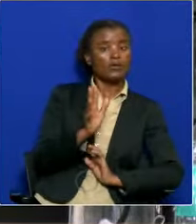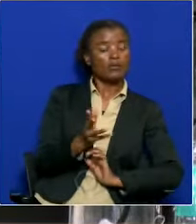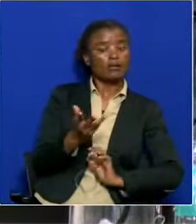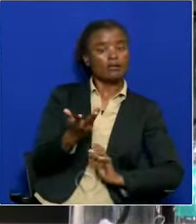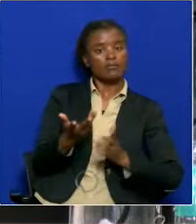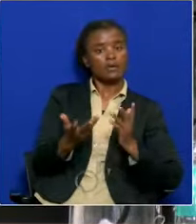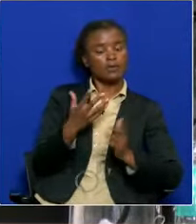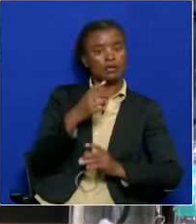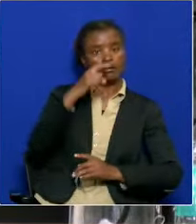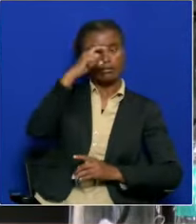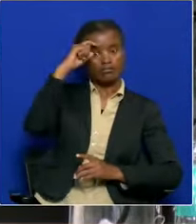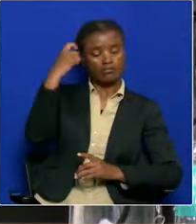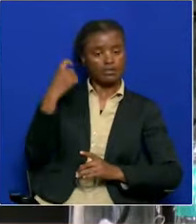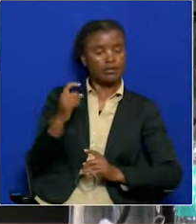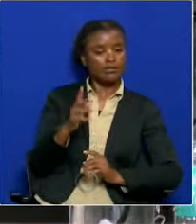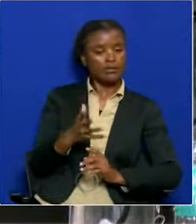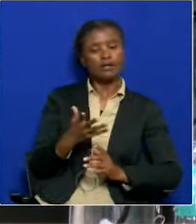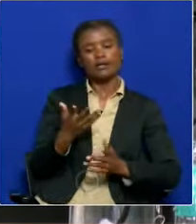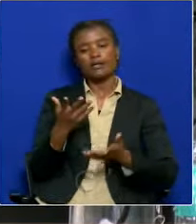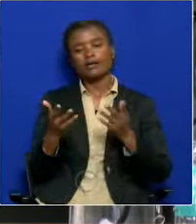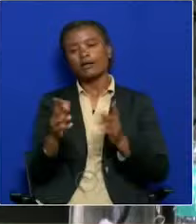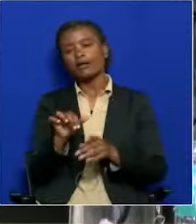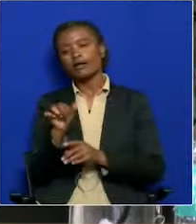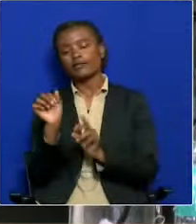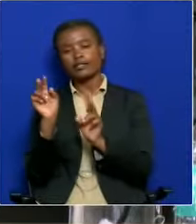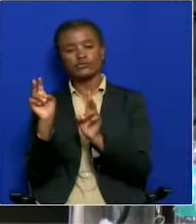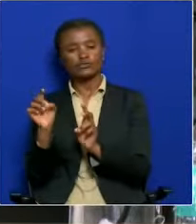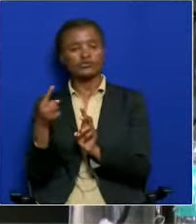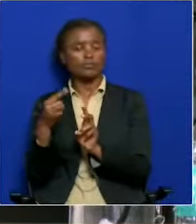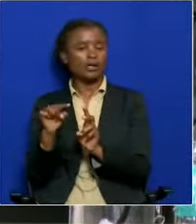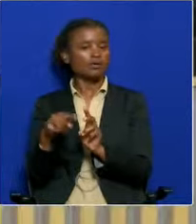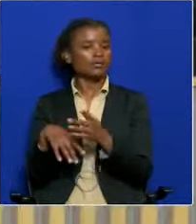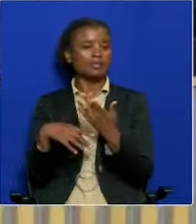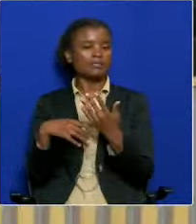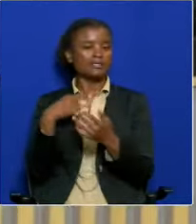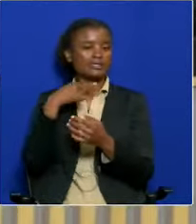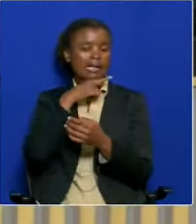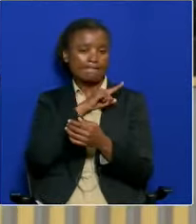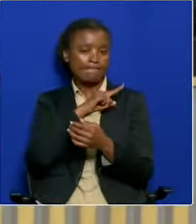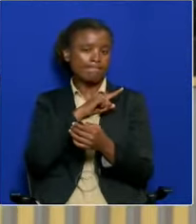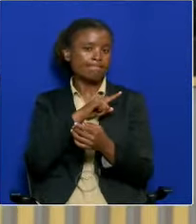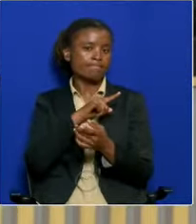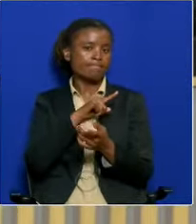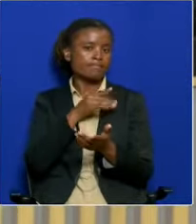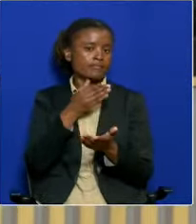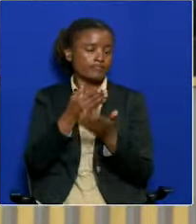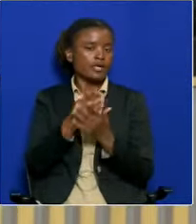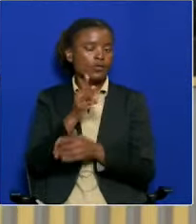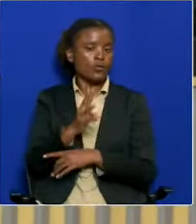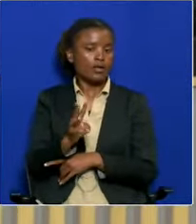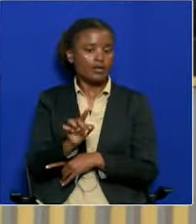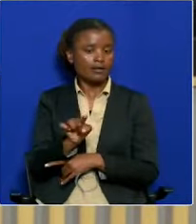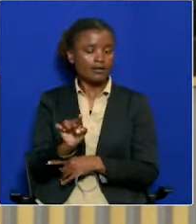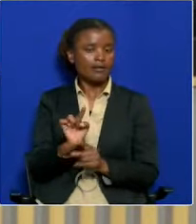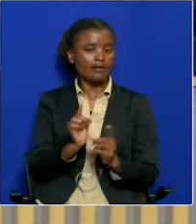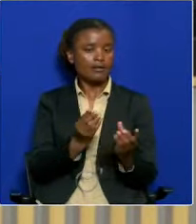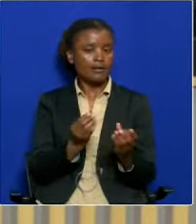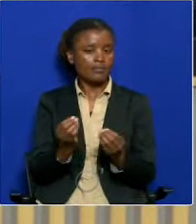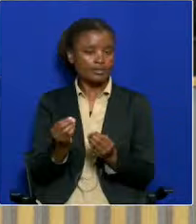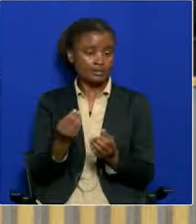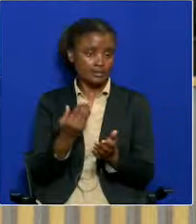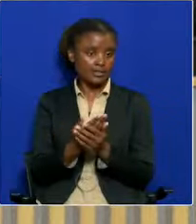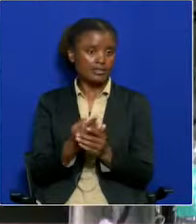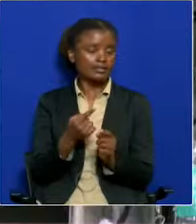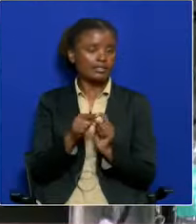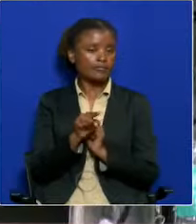scams. Beware of these numbers because they will scam you. But in the main, these are the only 4 topics of